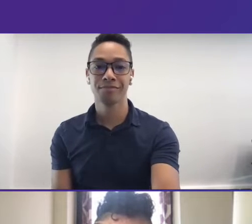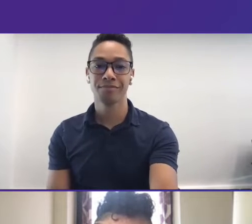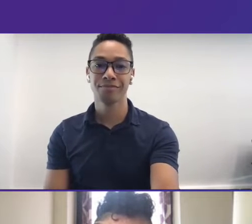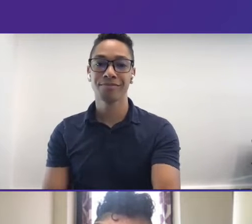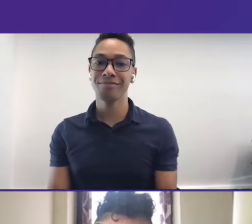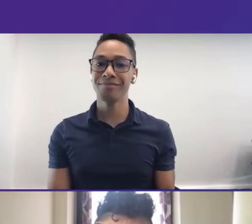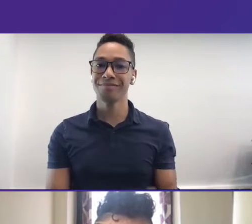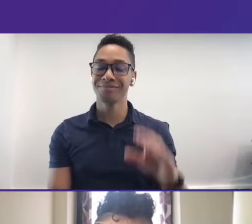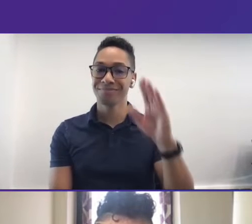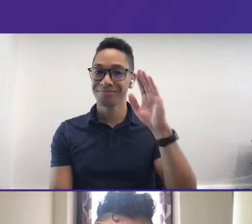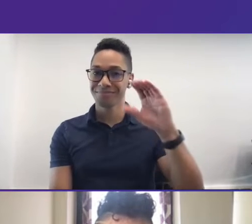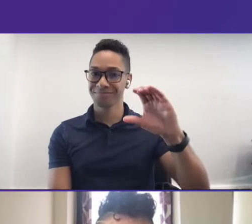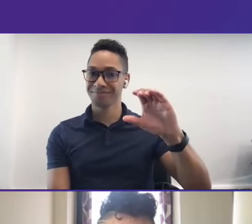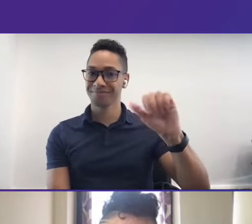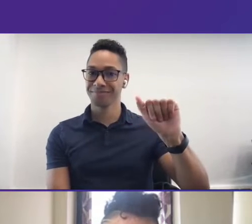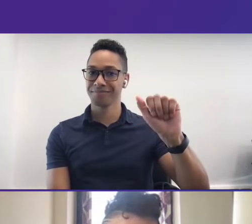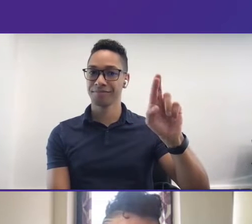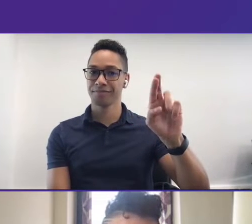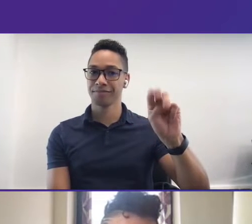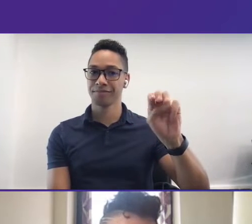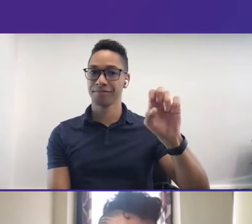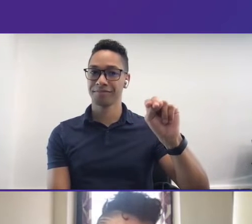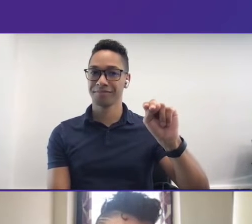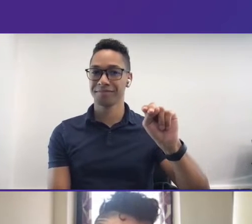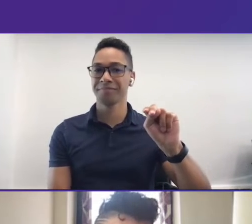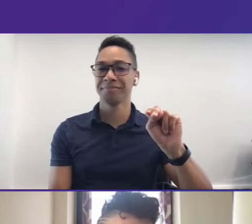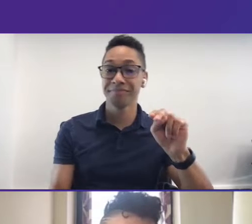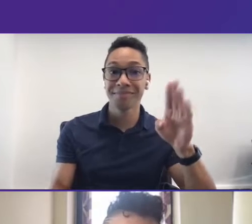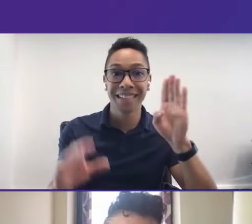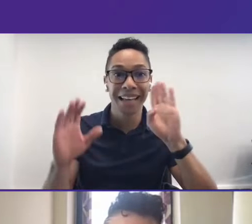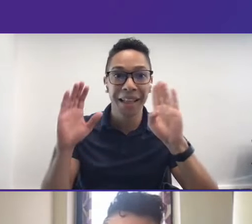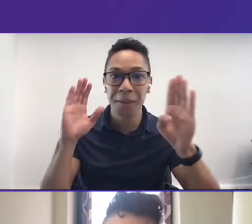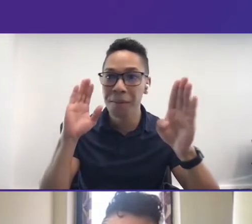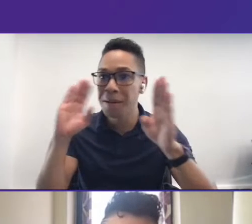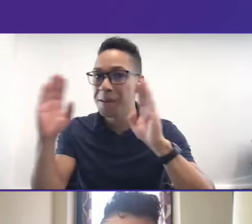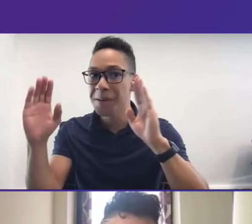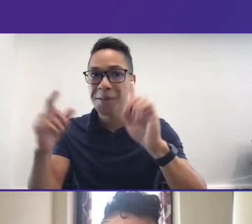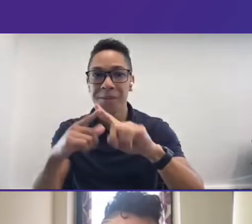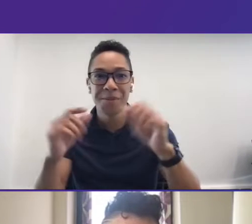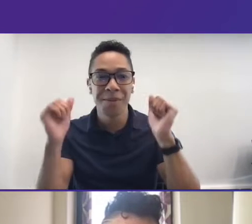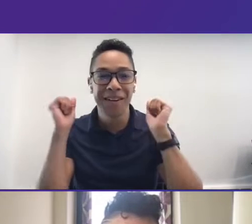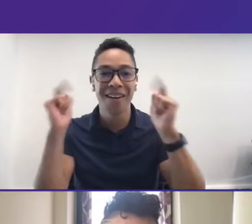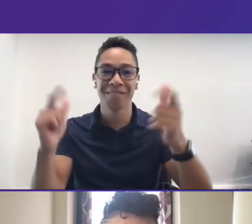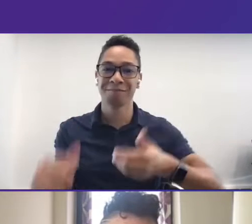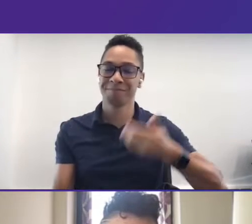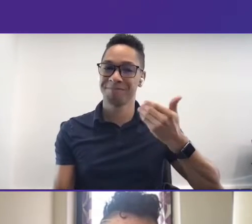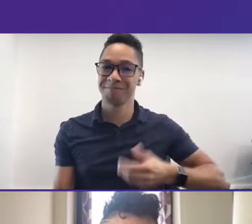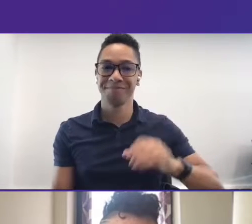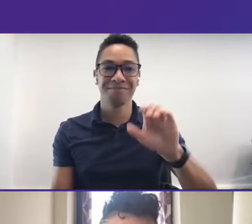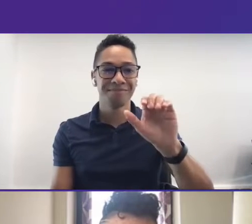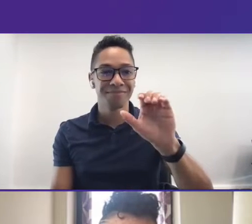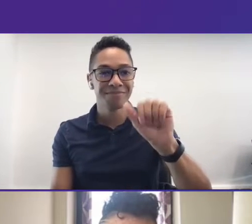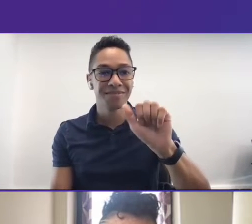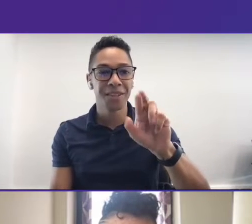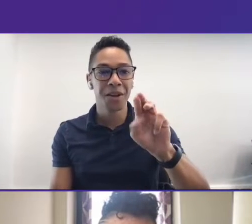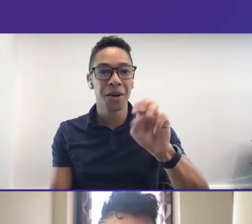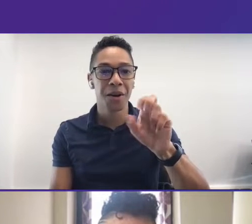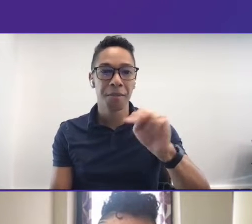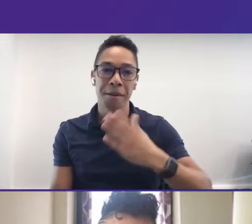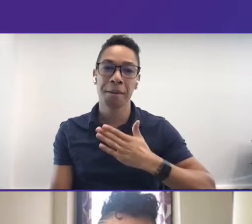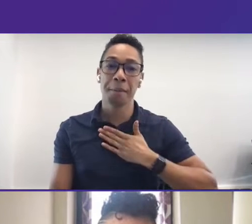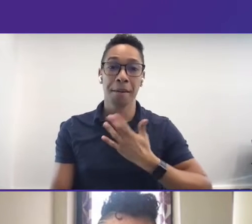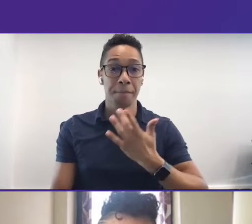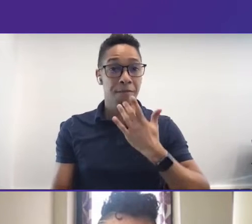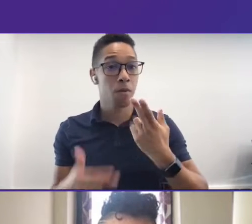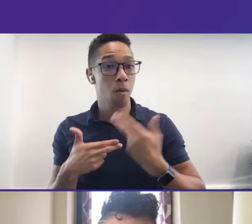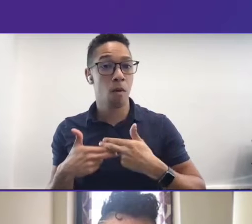Hi, Maya. Hi, Sarah. Hi, everybody. I'm Carmen Caceres. My preferred pronouns are